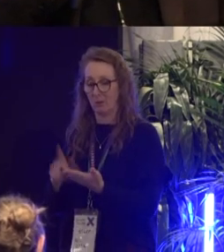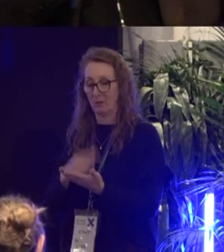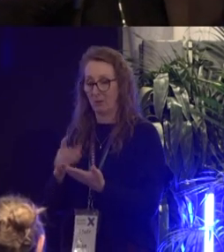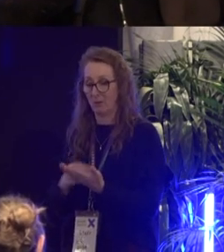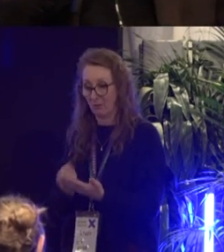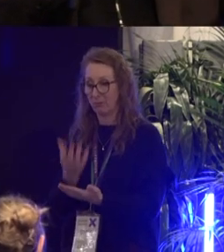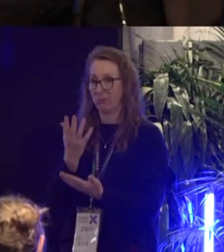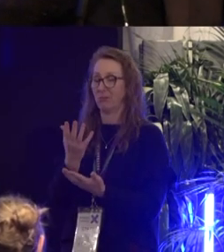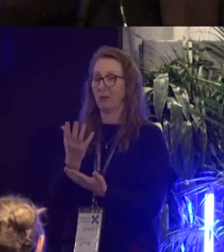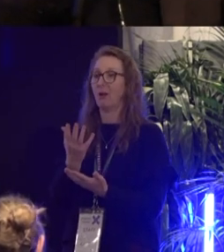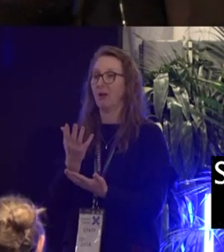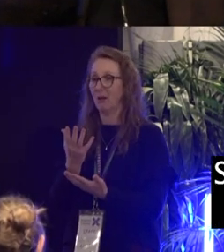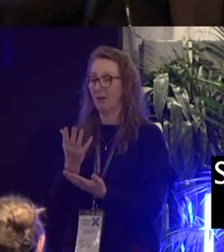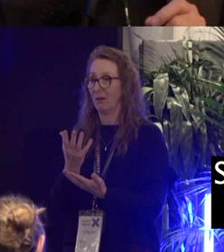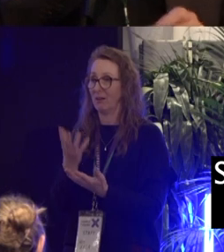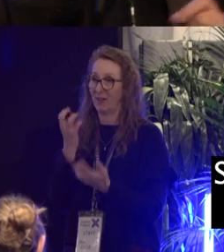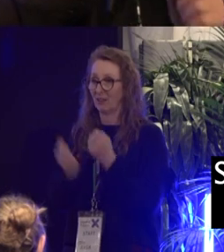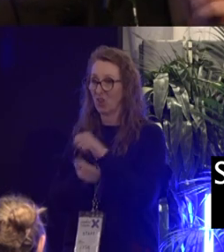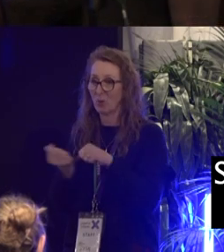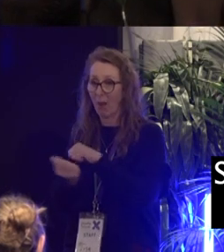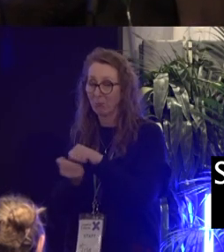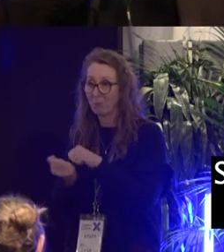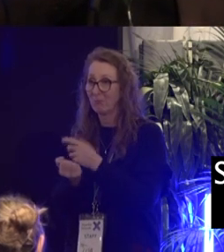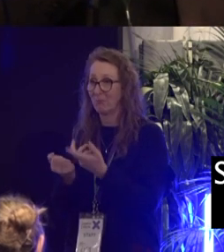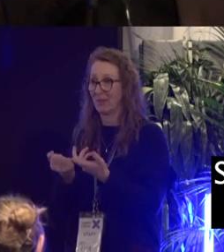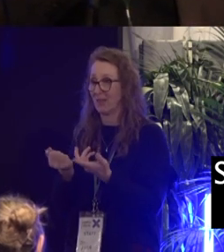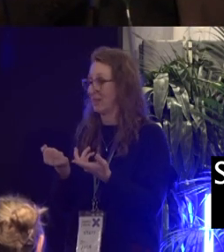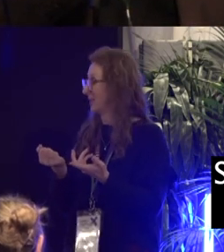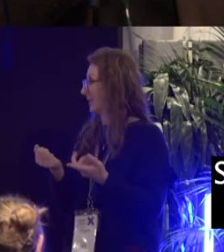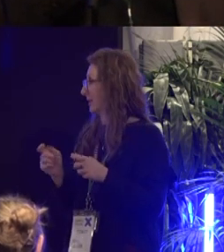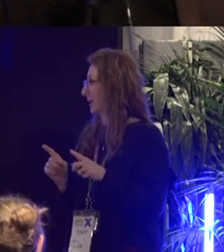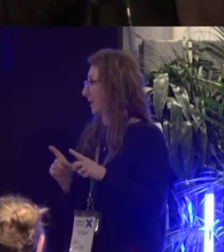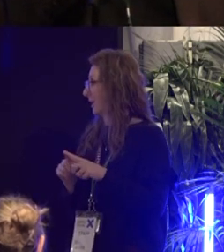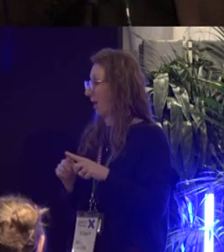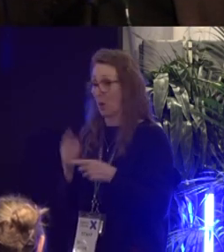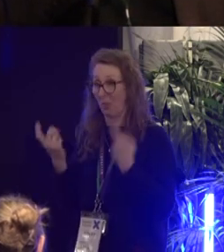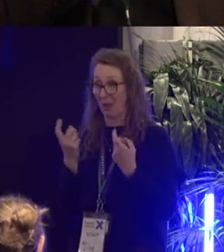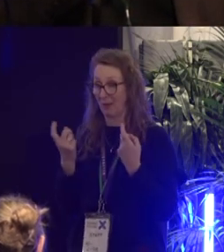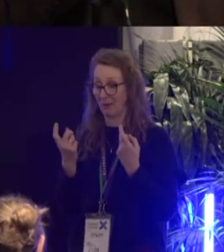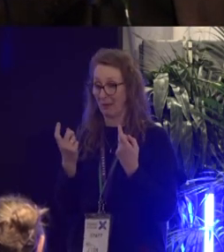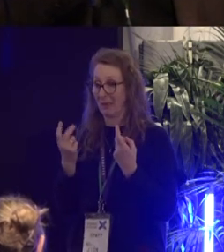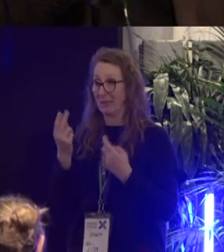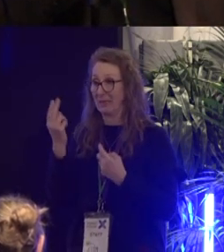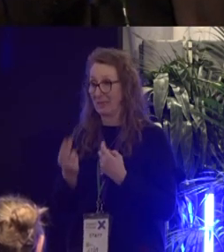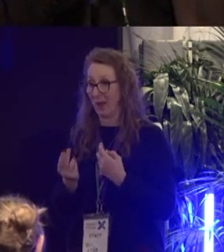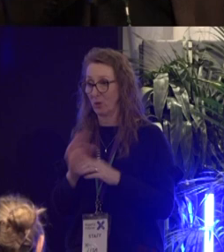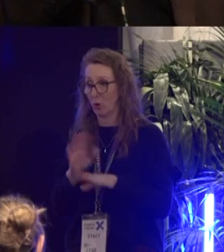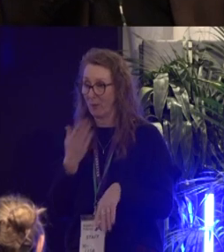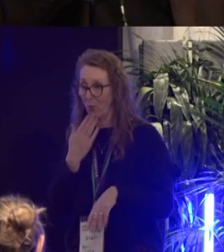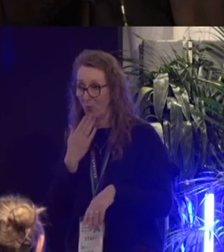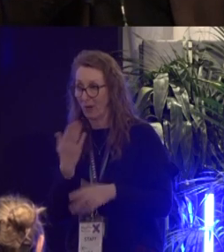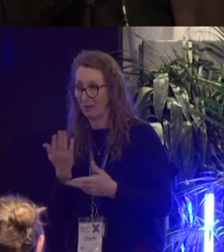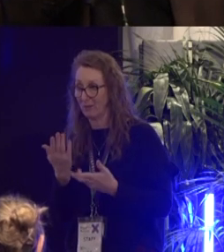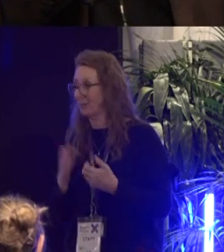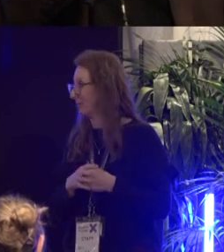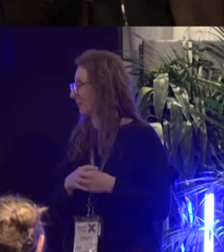like just chewing gum. Yeah, so I think that's an interesting analogy where you just think that it's designed not to be memorable, not to create